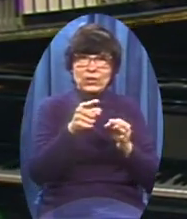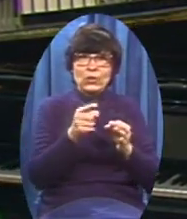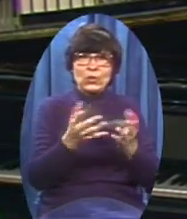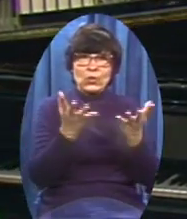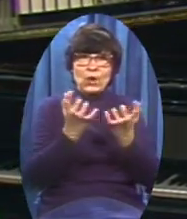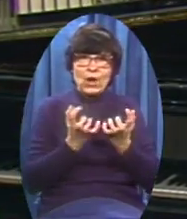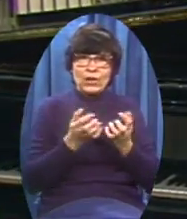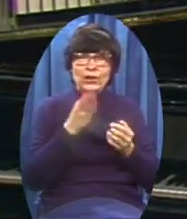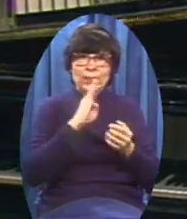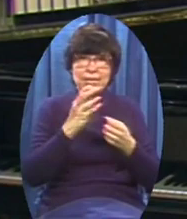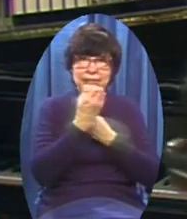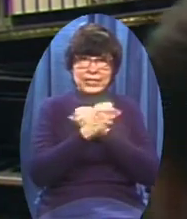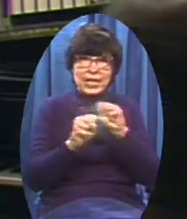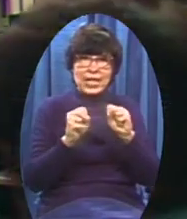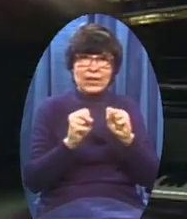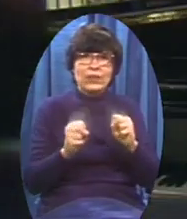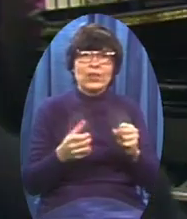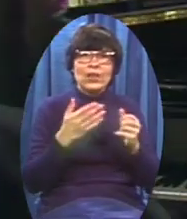Just as